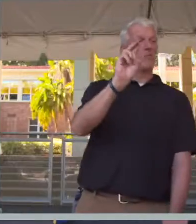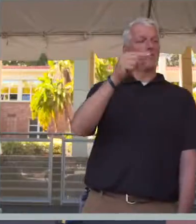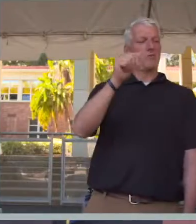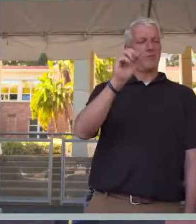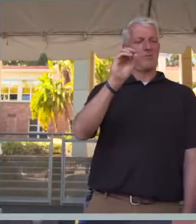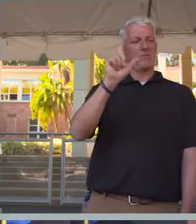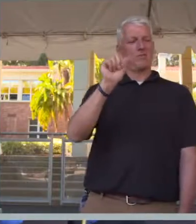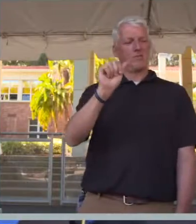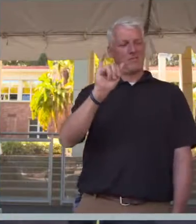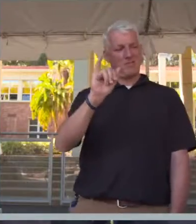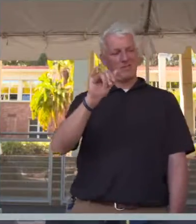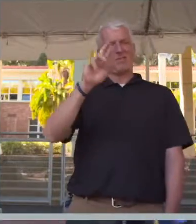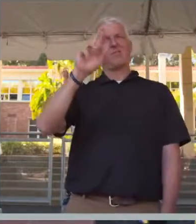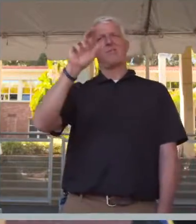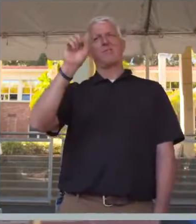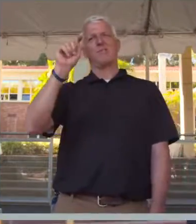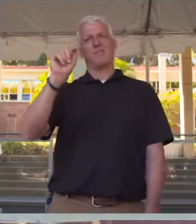Lucas Shaw.